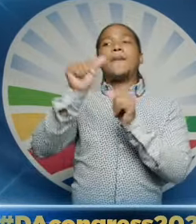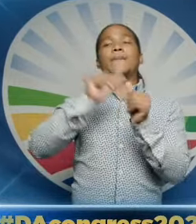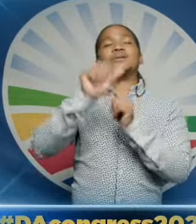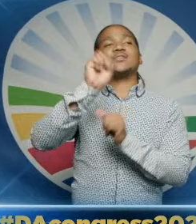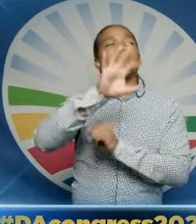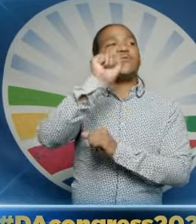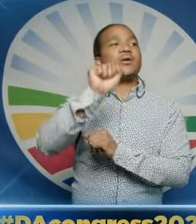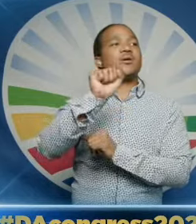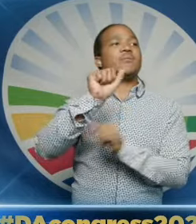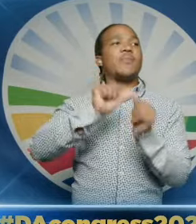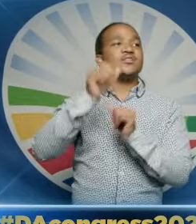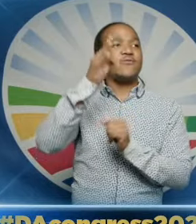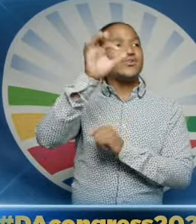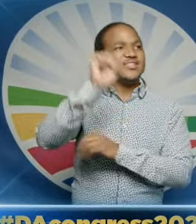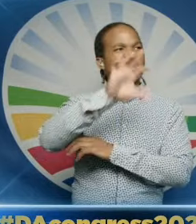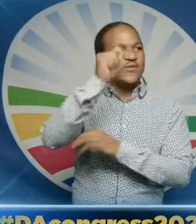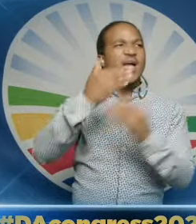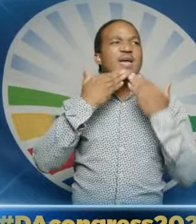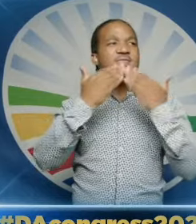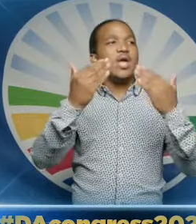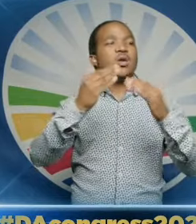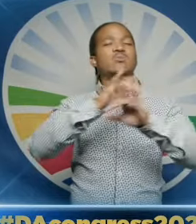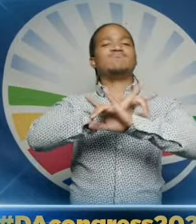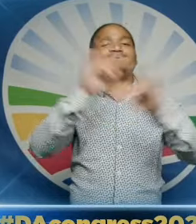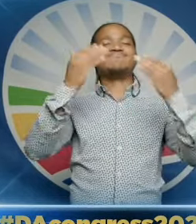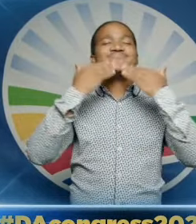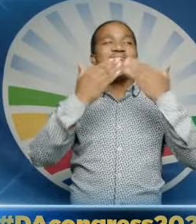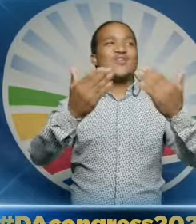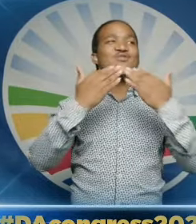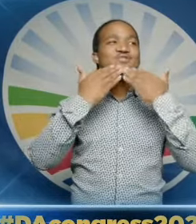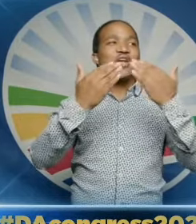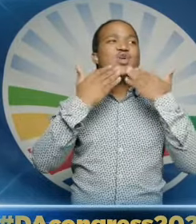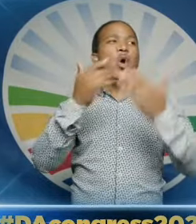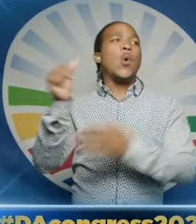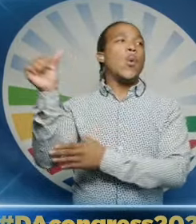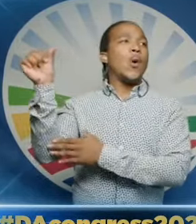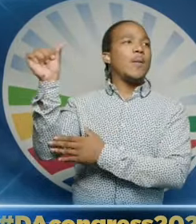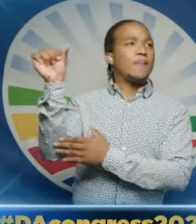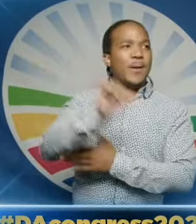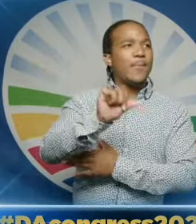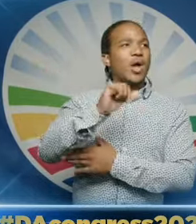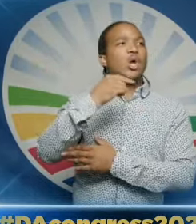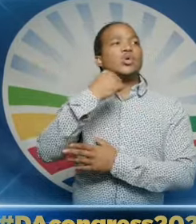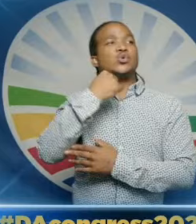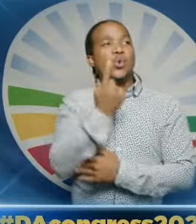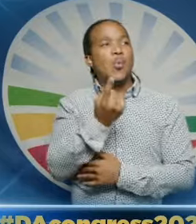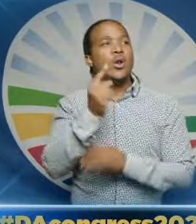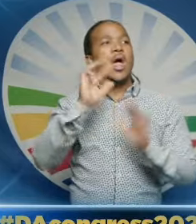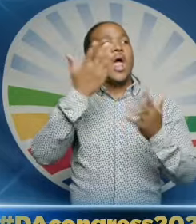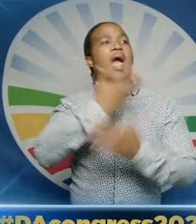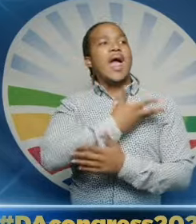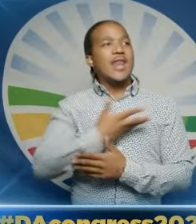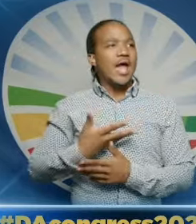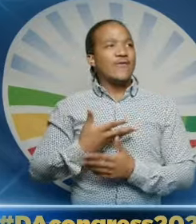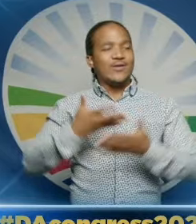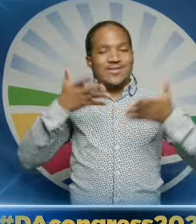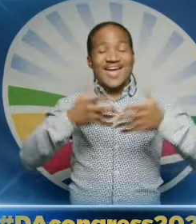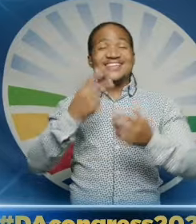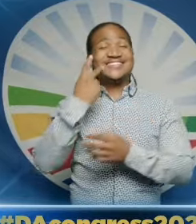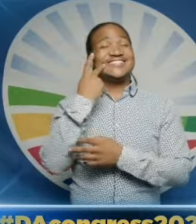thank you. Inkosi, Baie dankie. We'll be back bright and early, 9:30